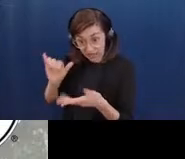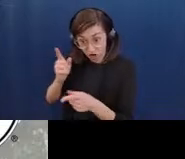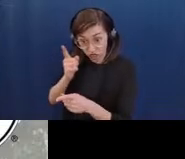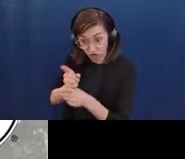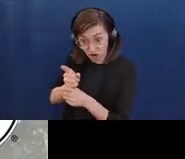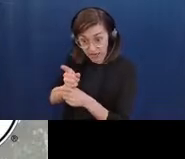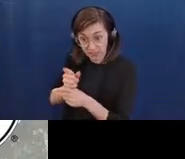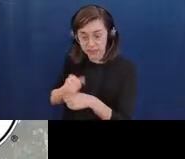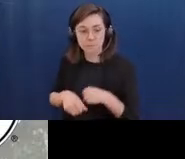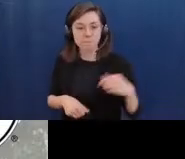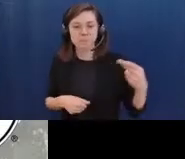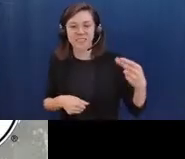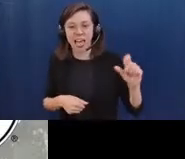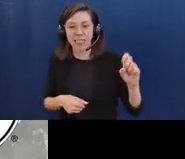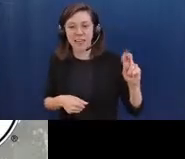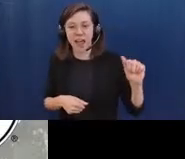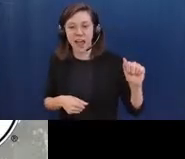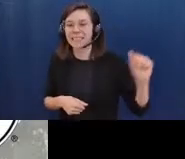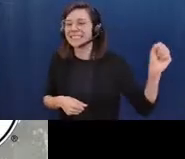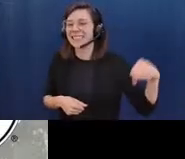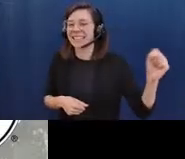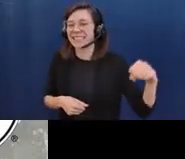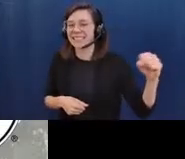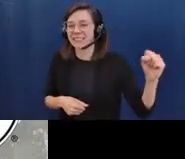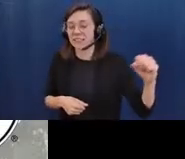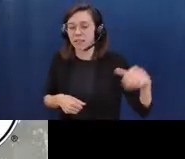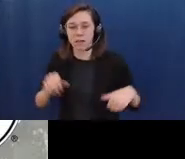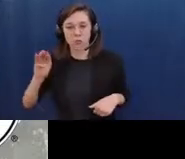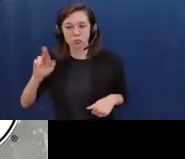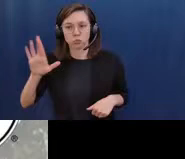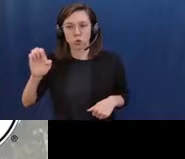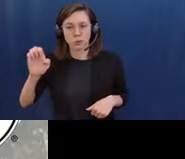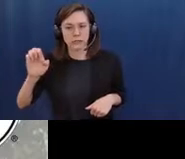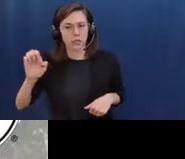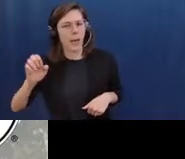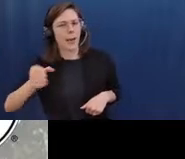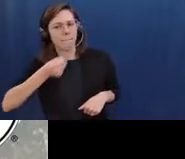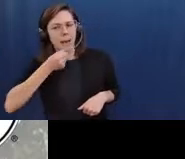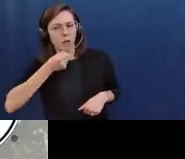test, microphone test. Okay, so